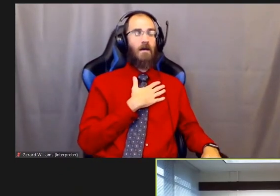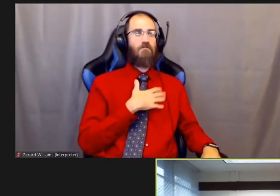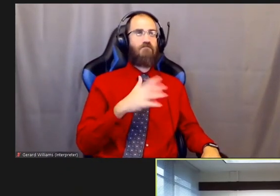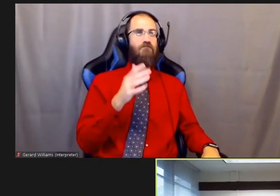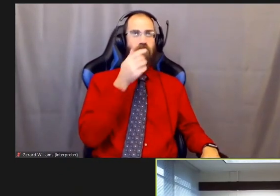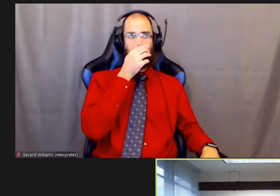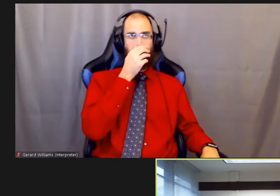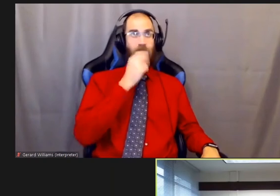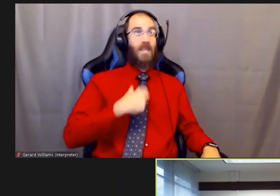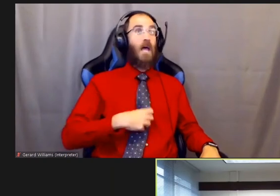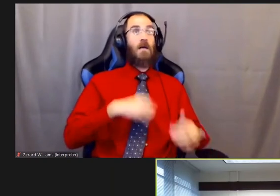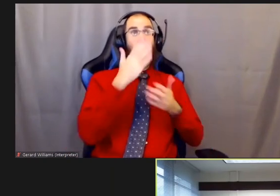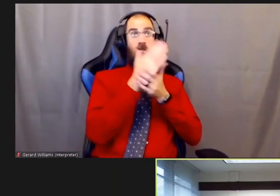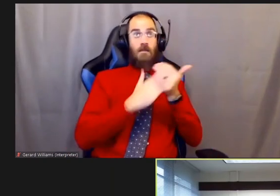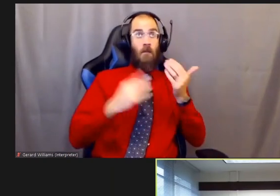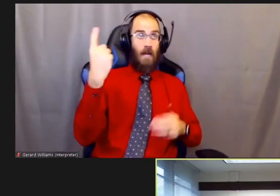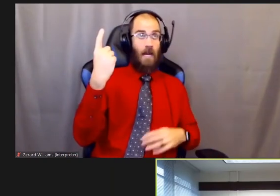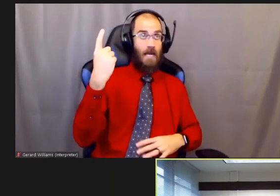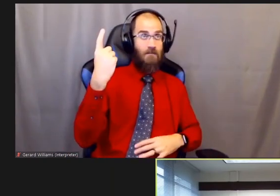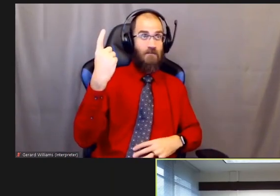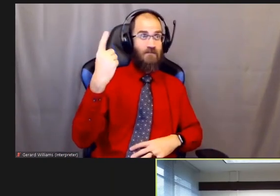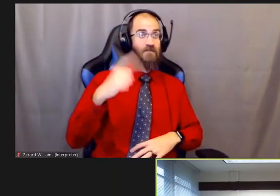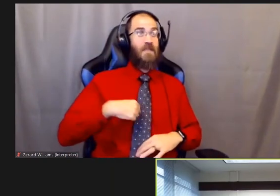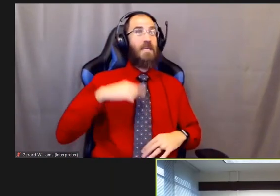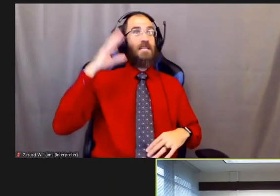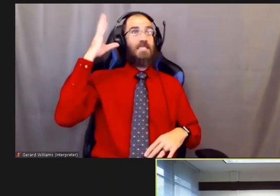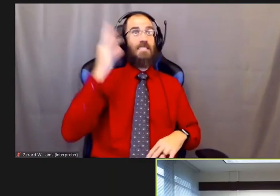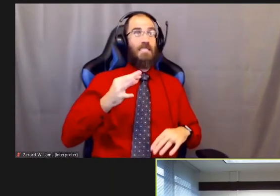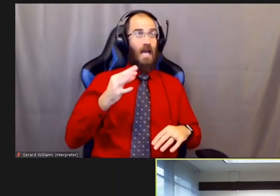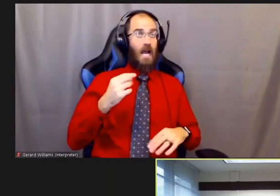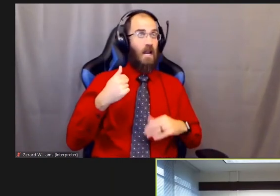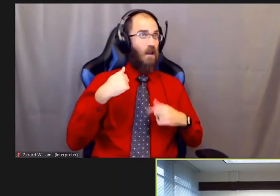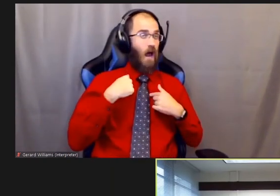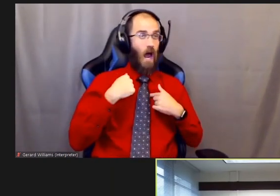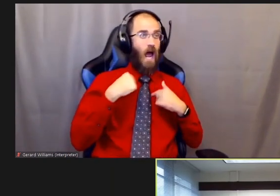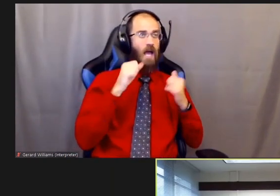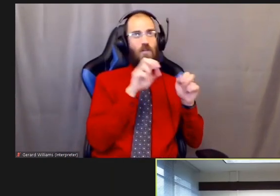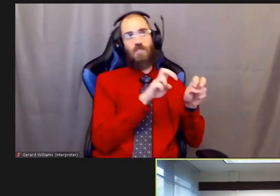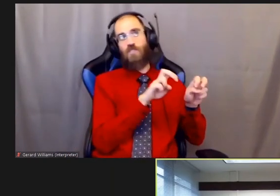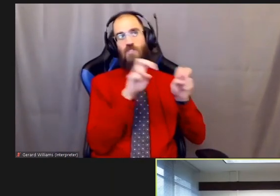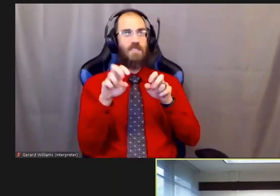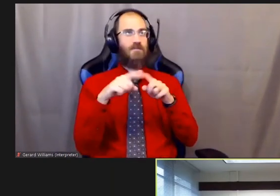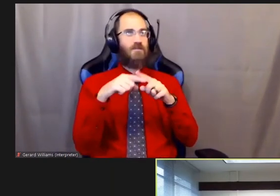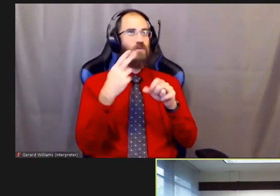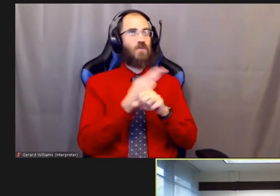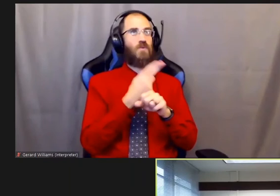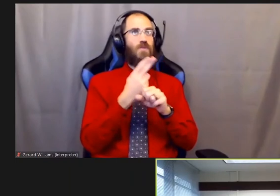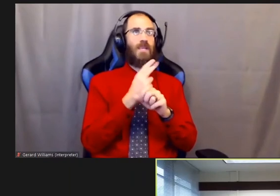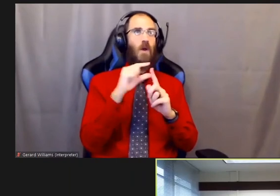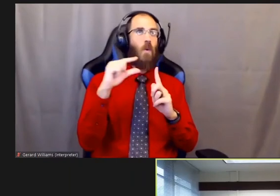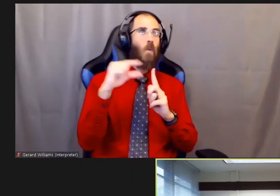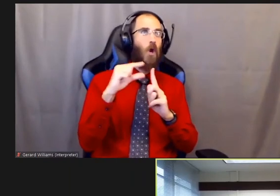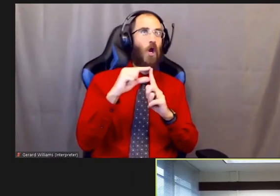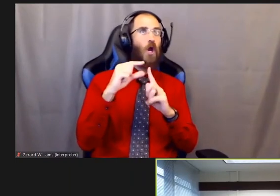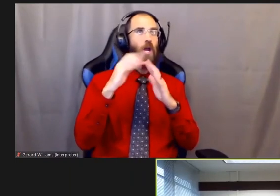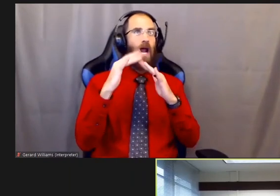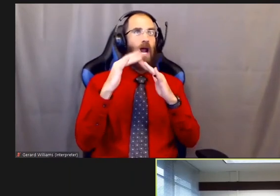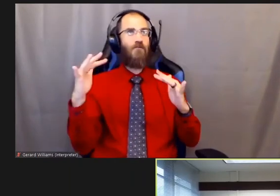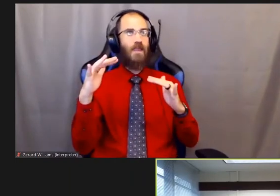somebody decided that I could move to using Word and all of those things in the